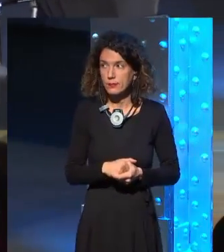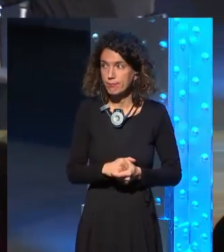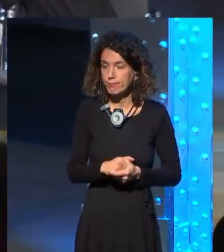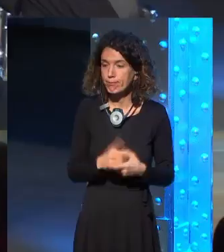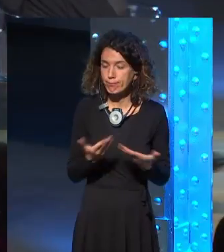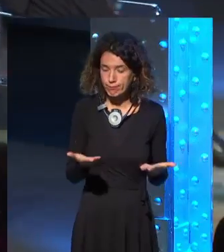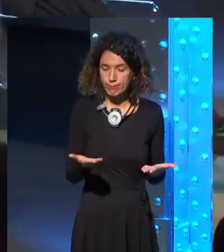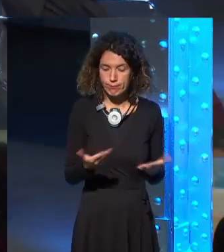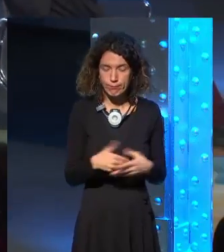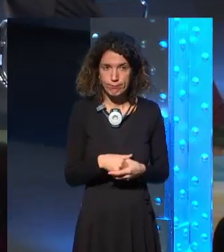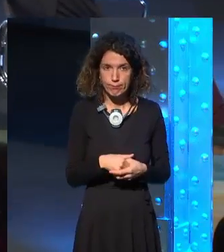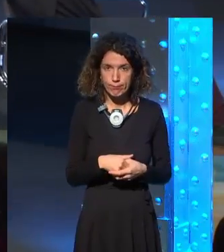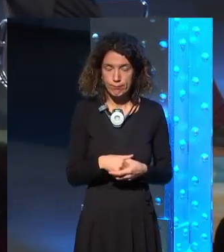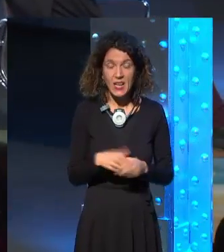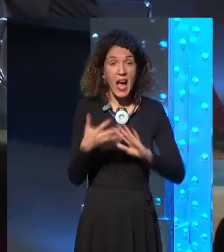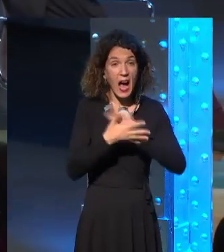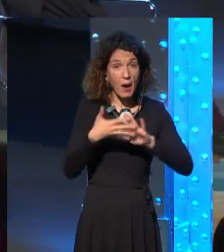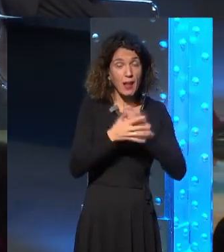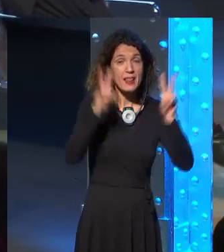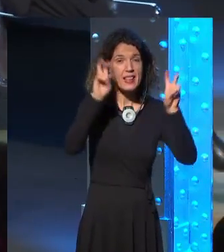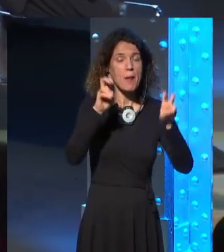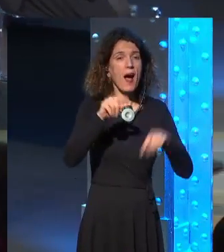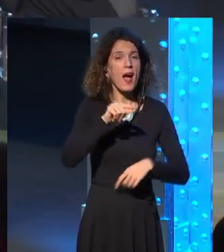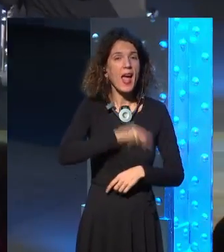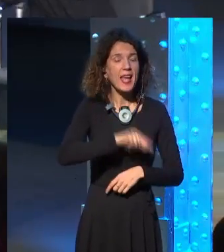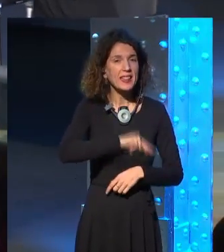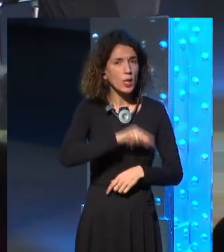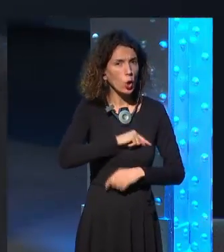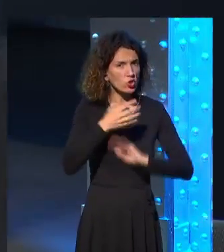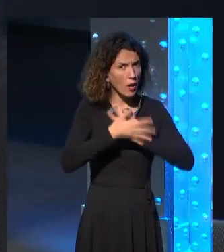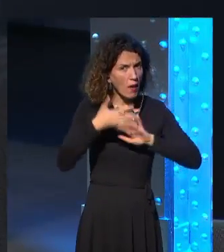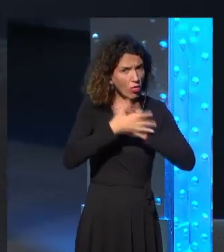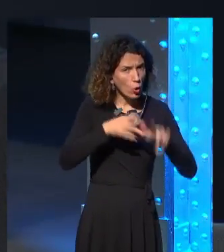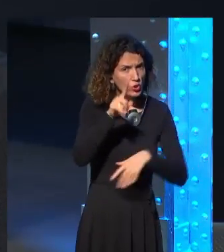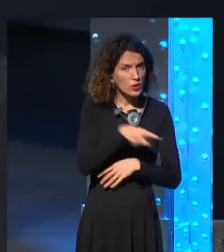You talk about the ethical aspects in a way, or yeah?